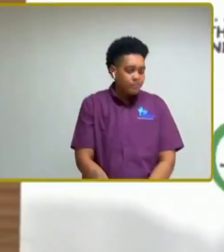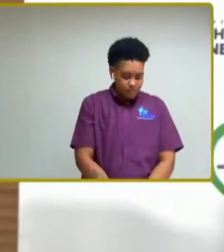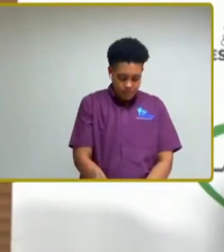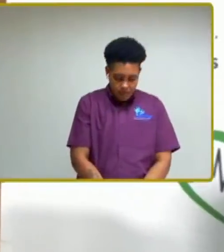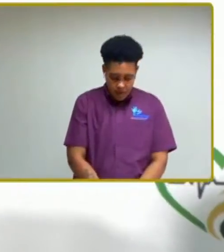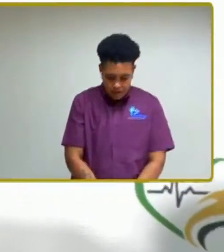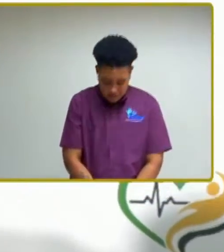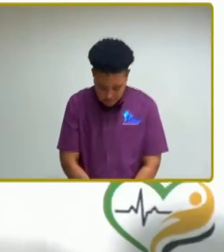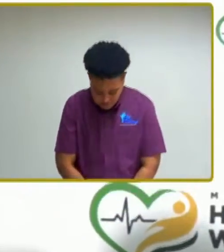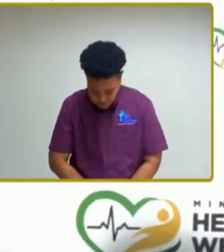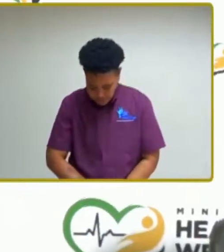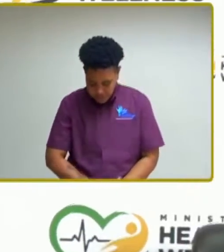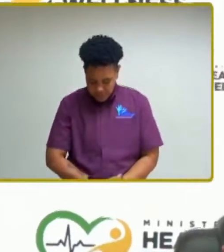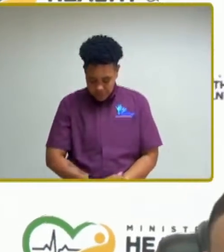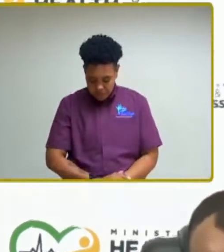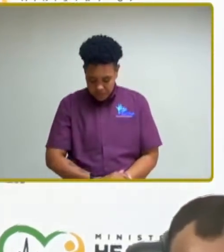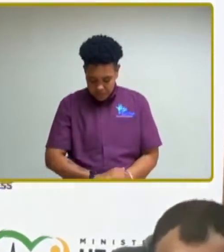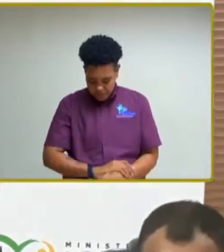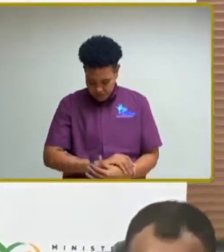Okay.